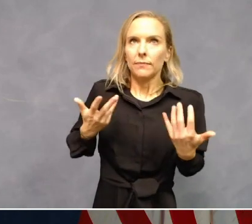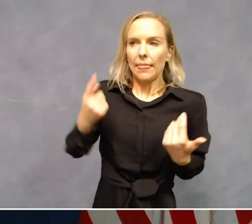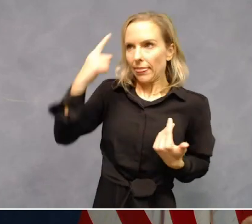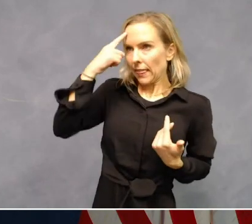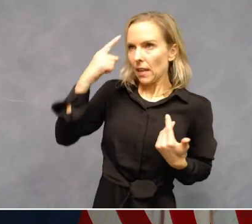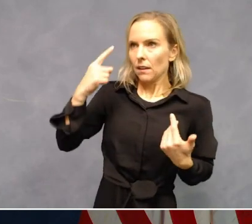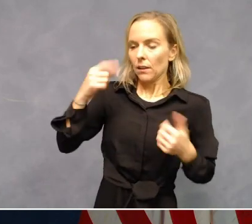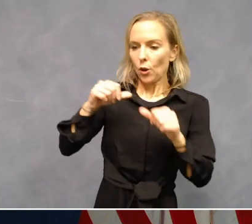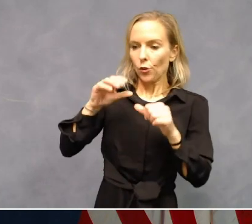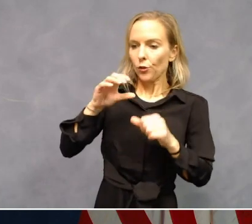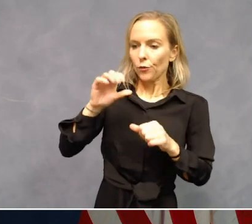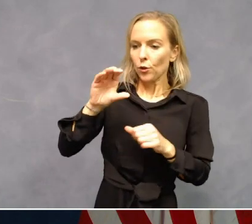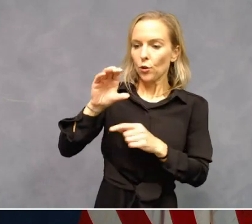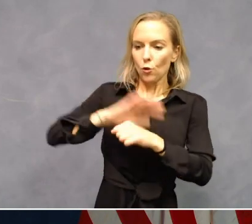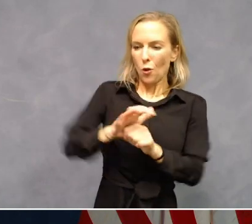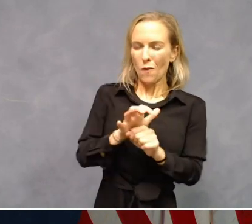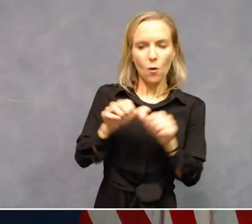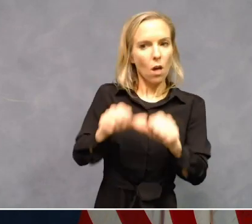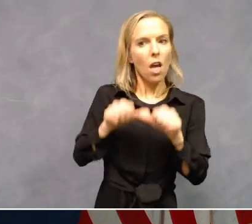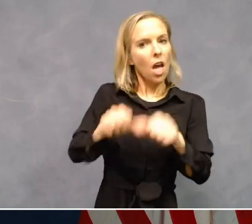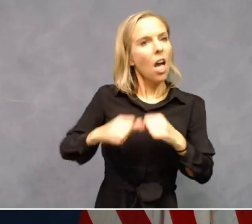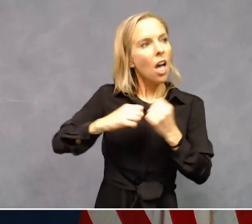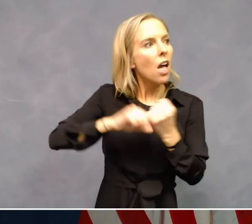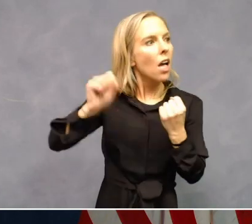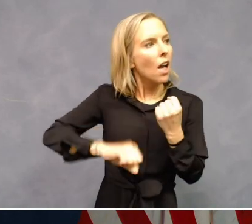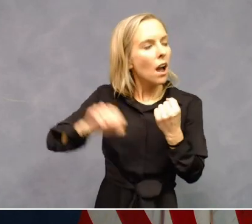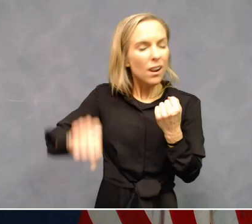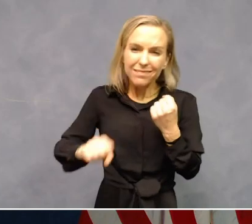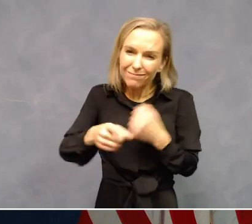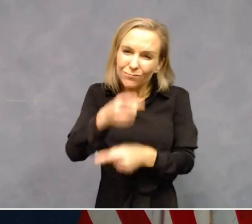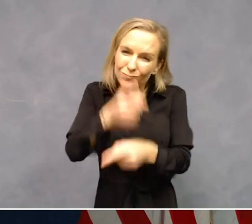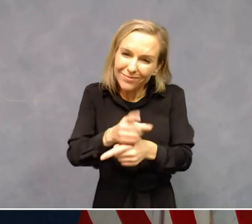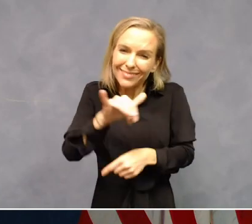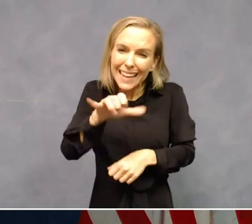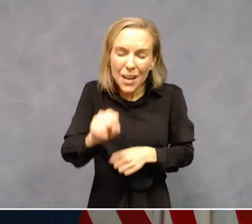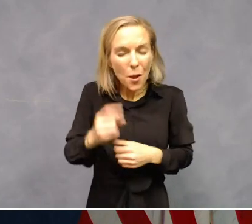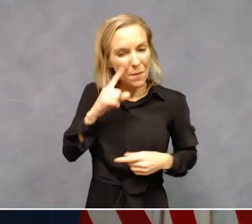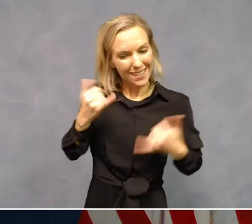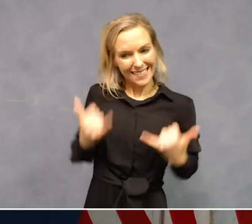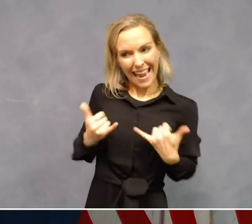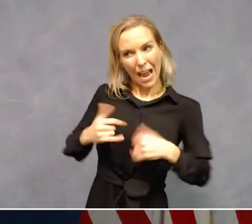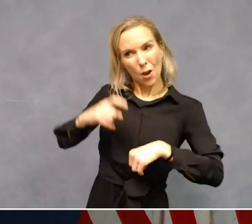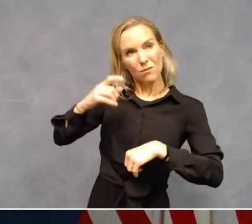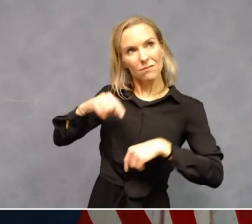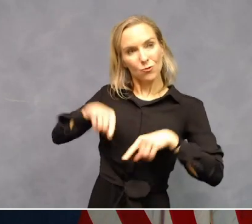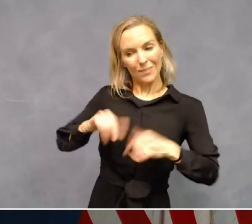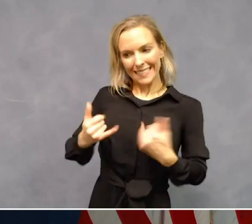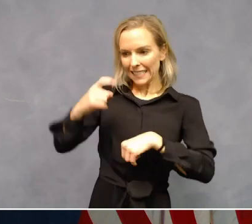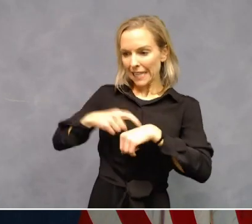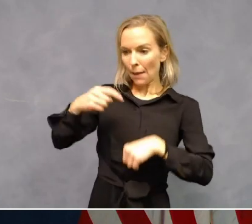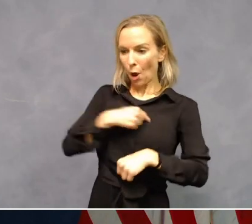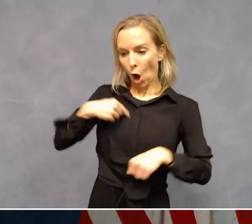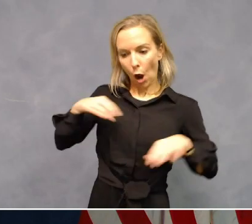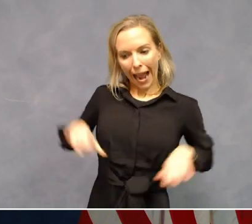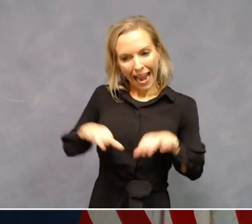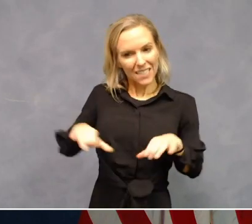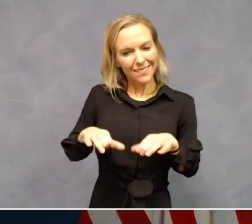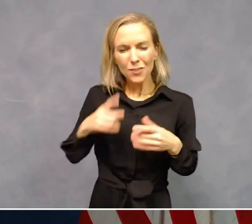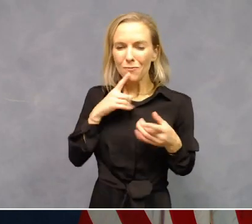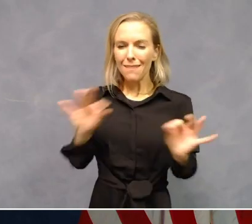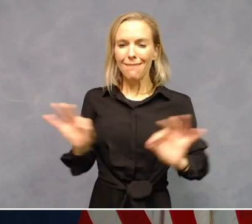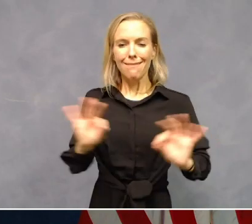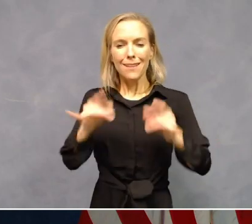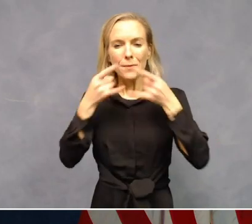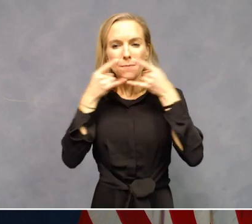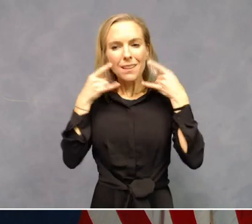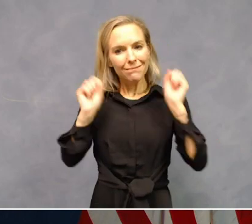too long. It is. But we don't get a period of time where our actions every day doing small things can save lives. Well, you know what? We've had a